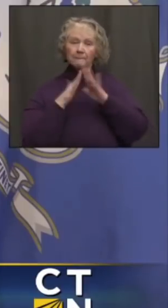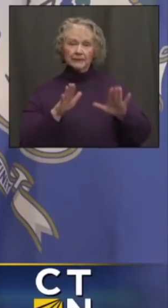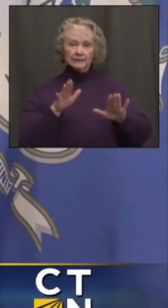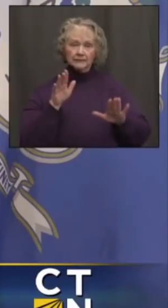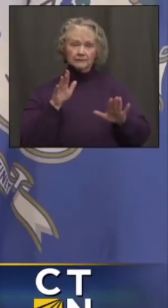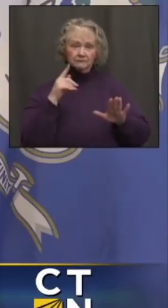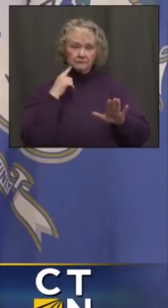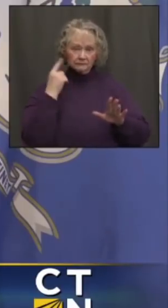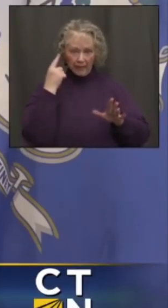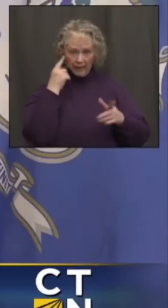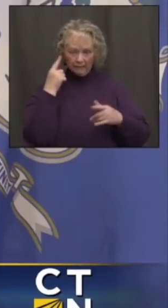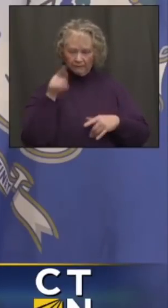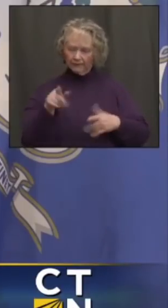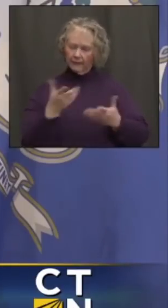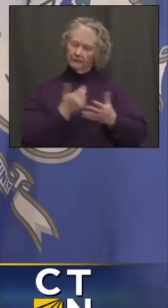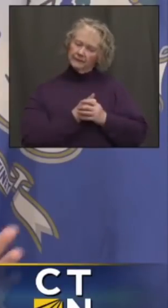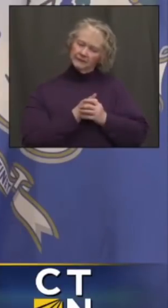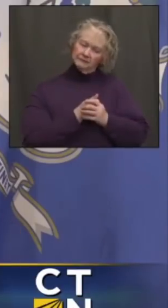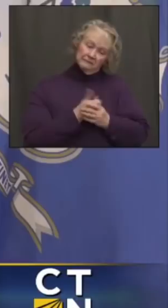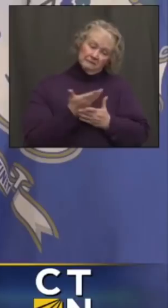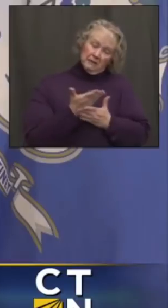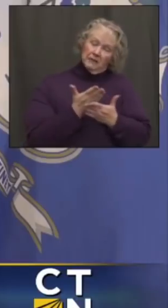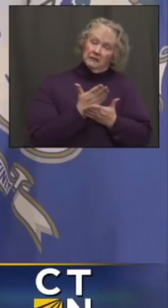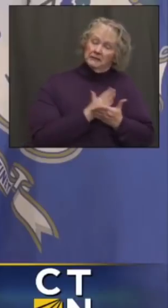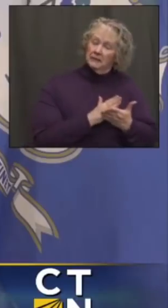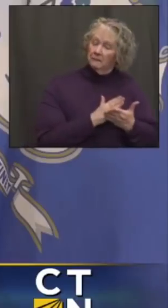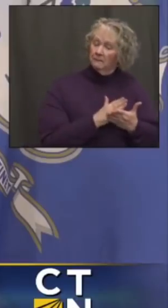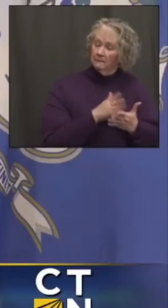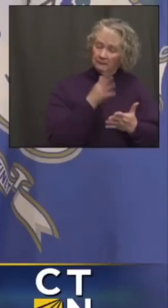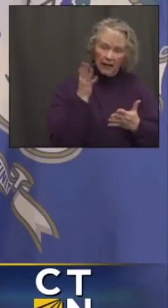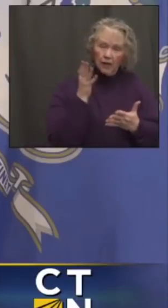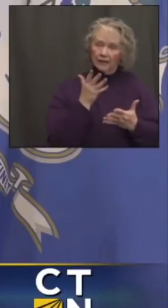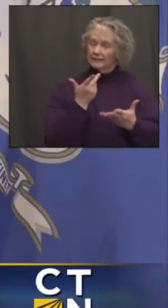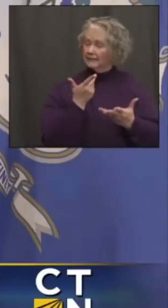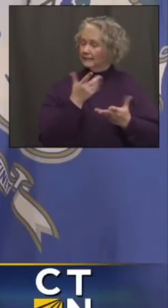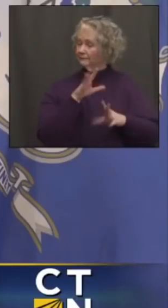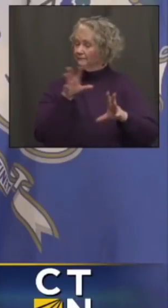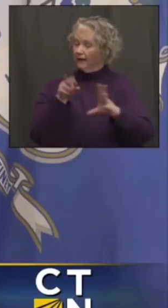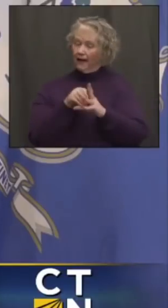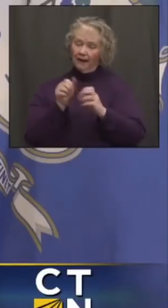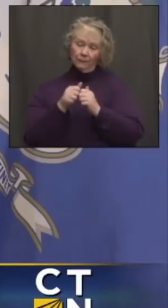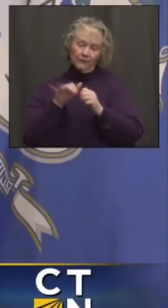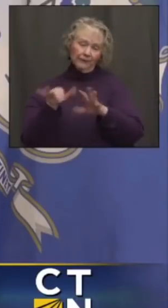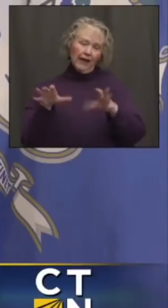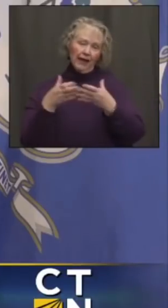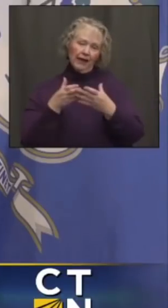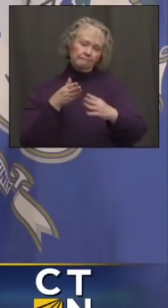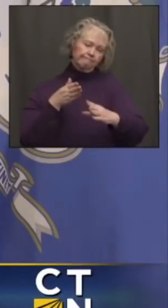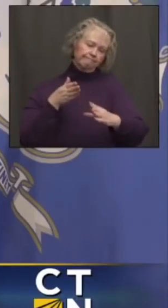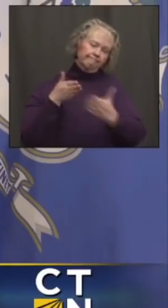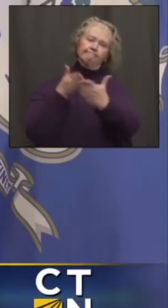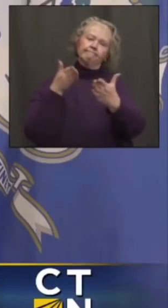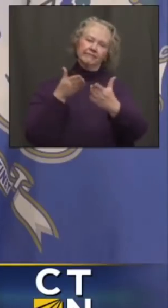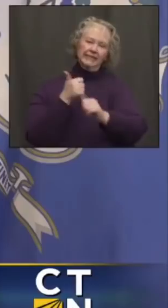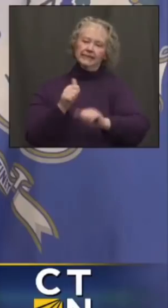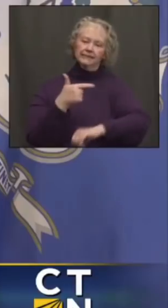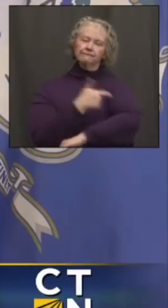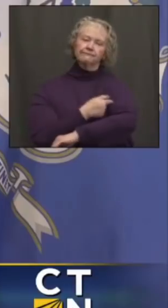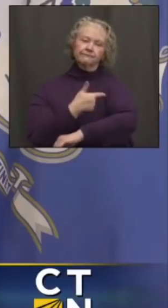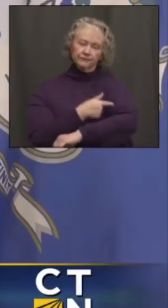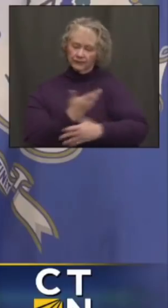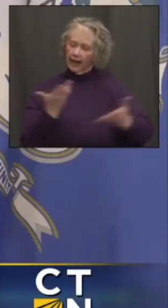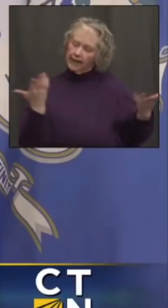I was at a church where people were lined up, so looking forward to the opportunity of getting vaccinated, what that meant for their family and their community and